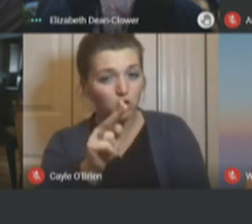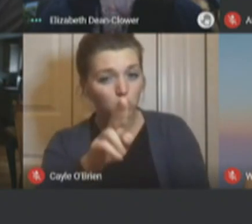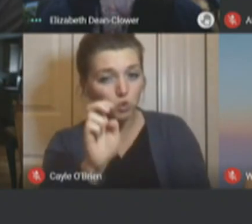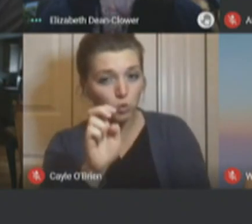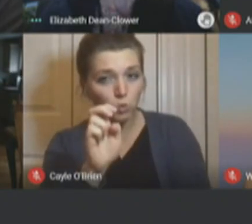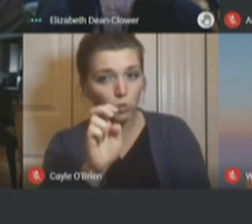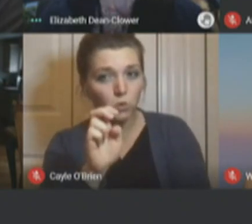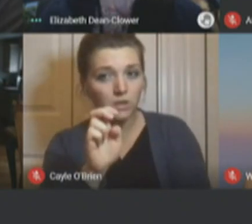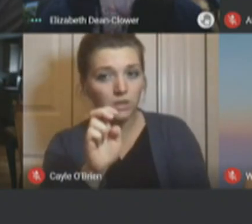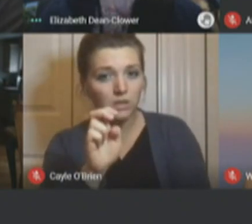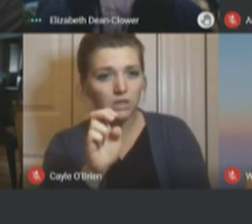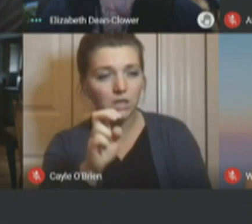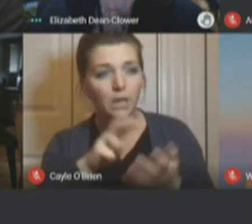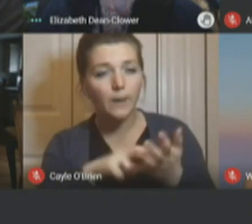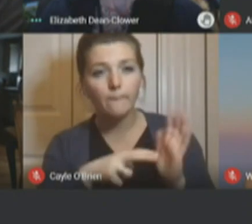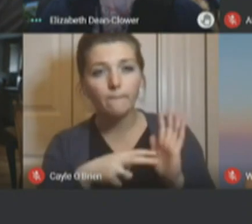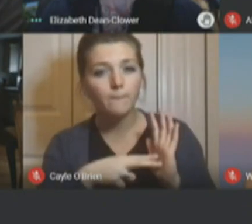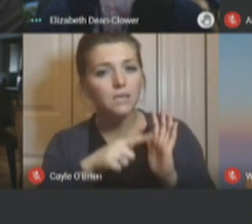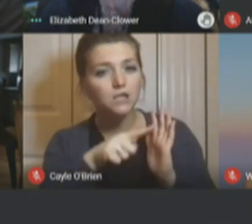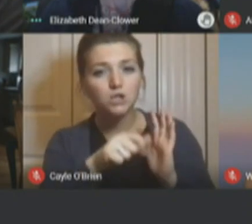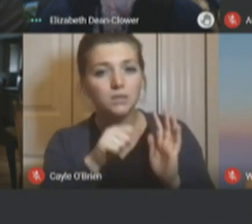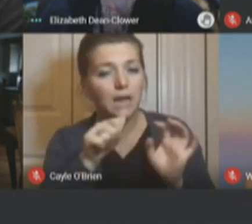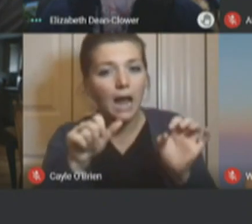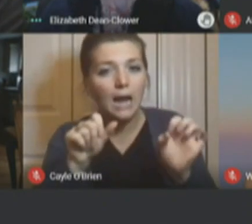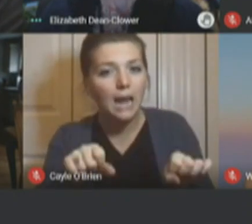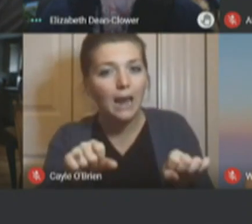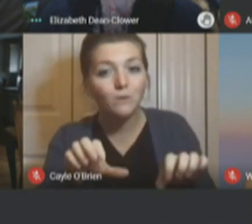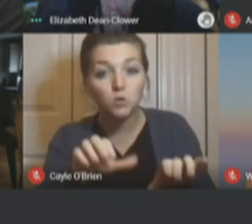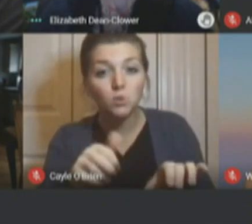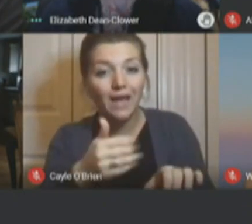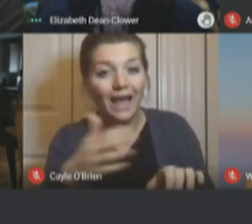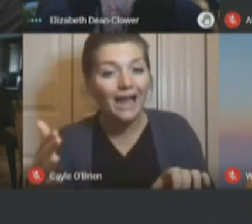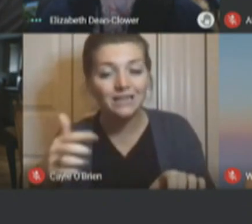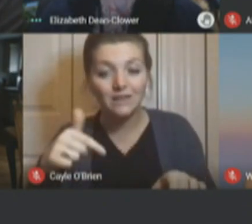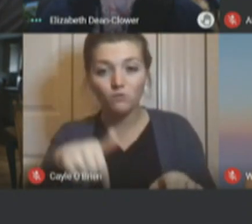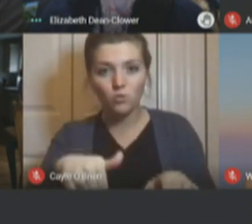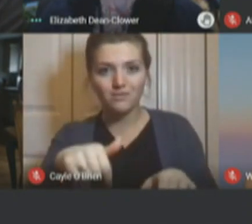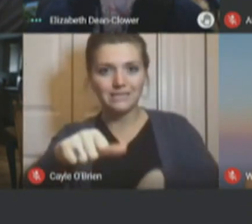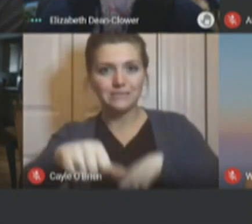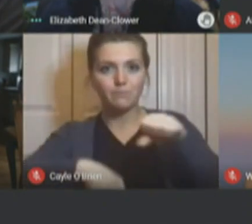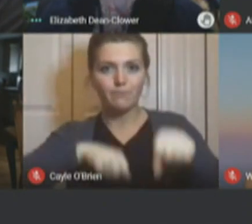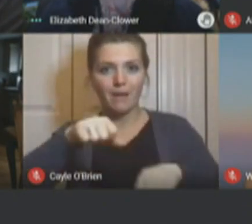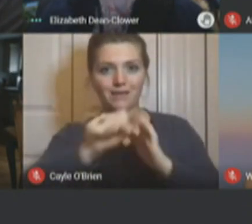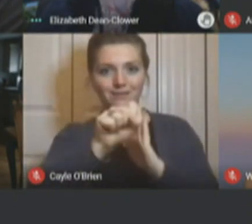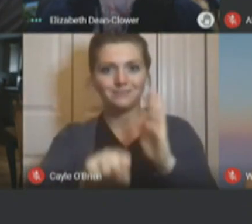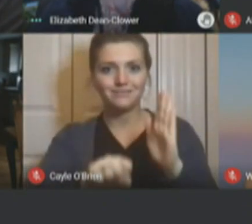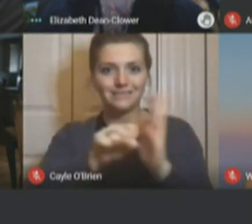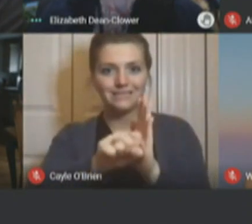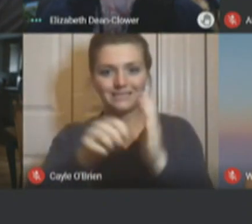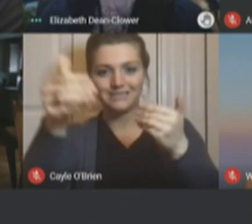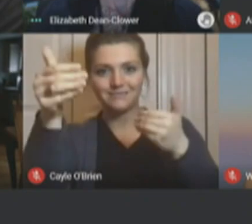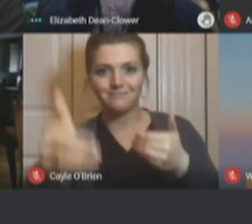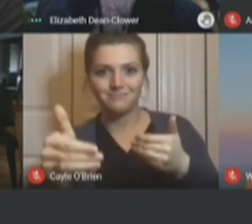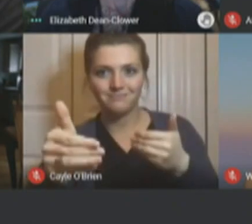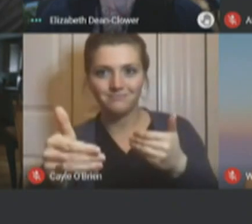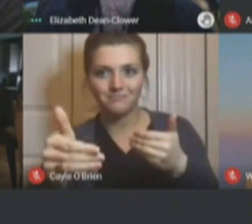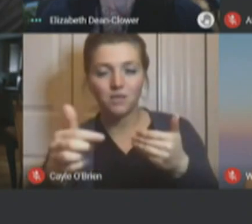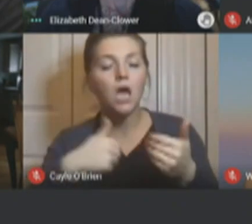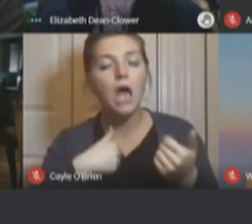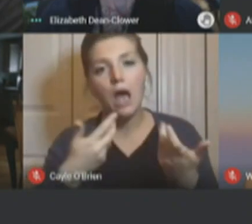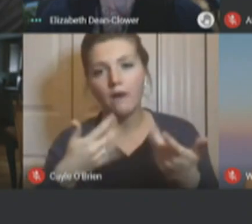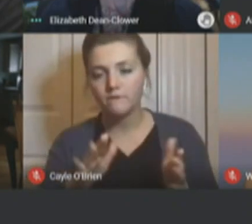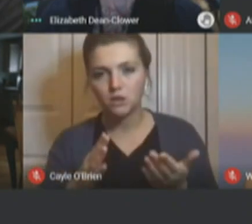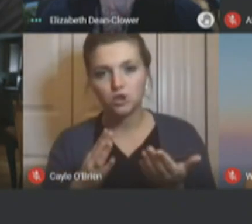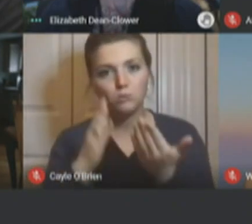you're going to not be able to do anything for this biking season. I brought this up for the last